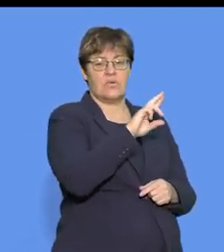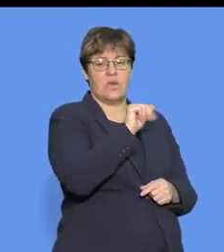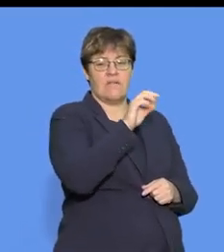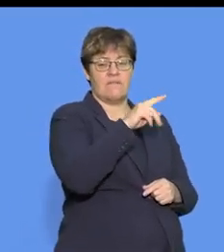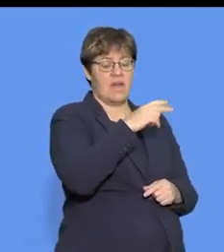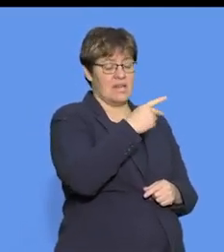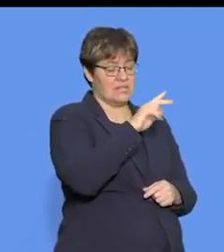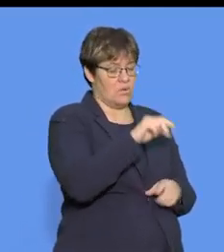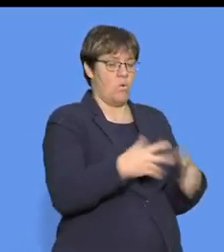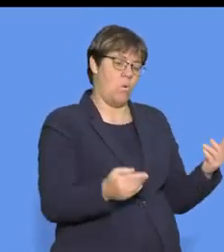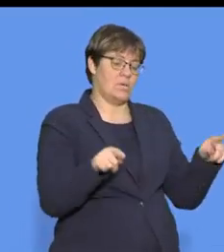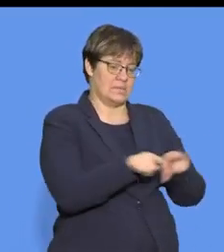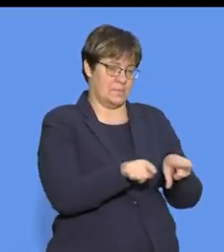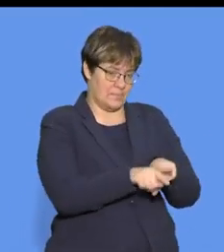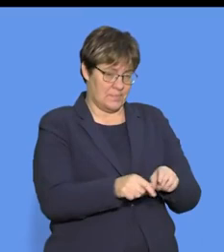the same